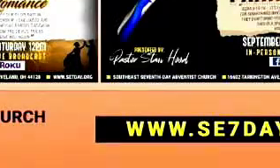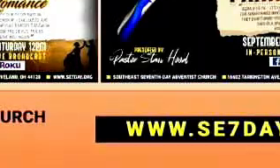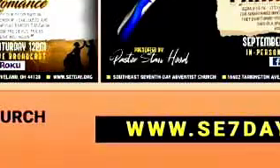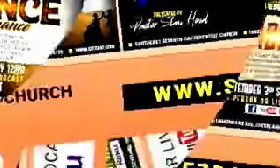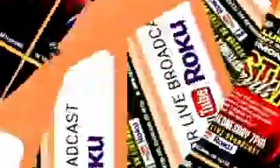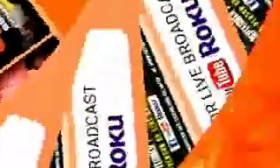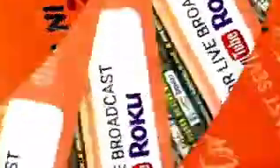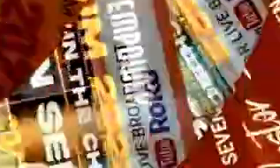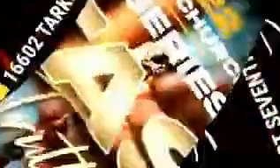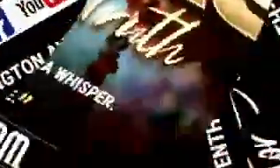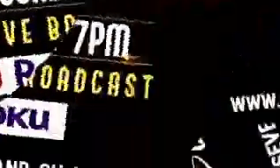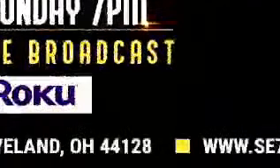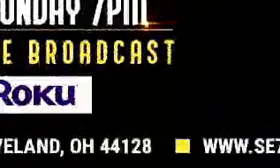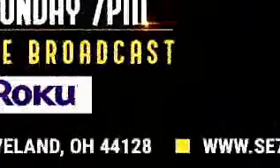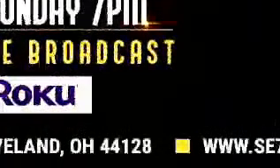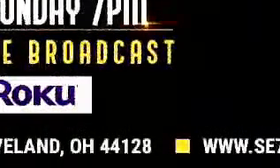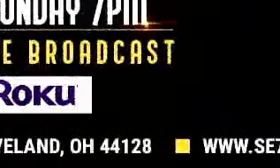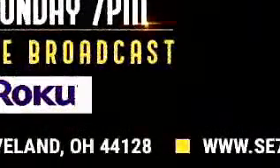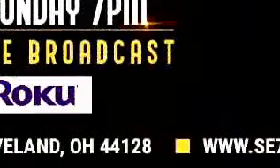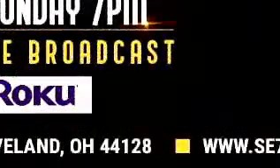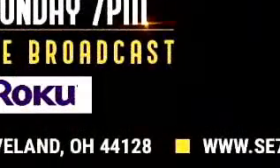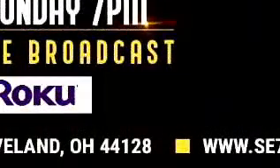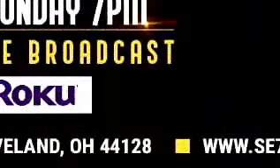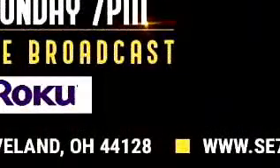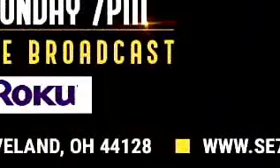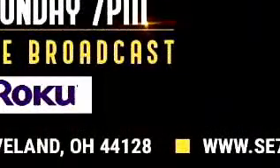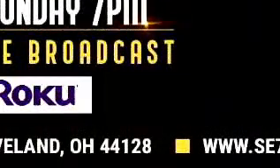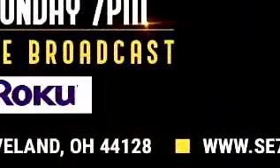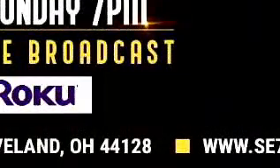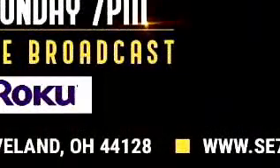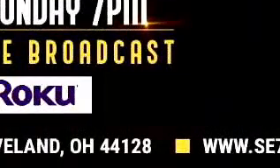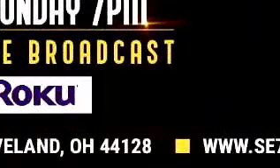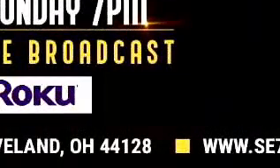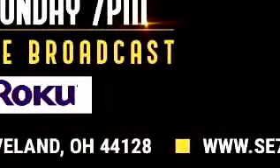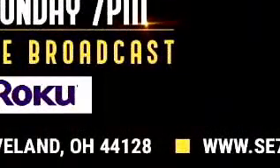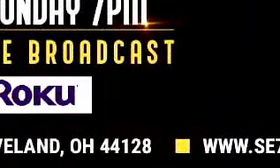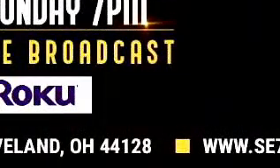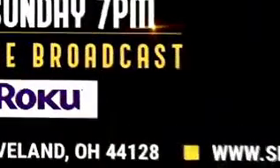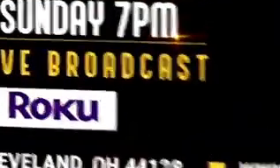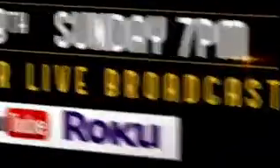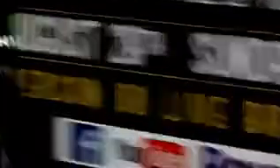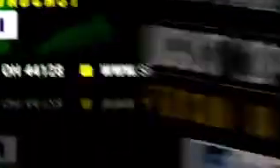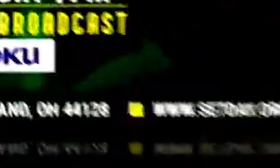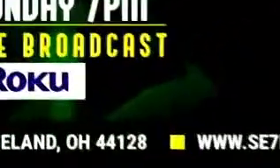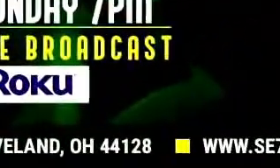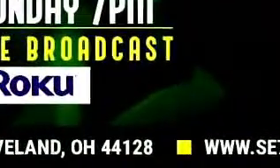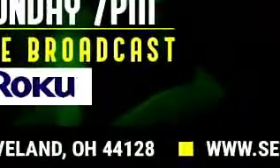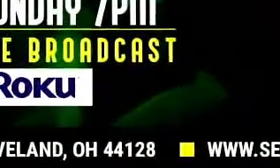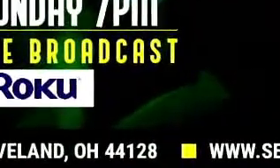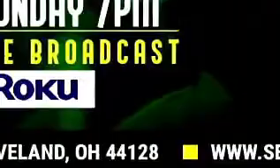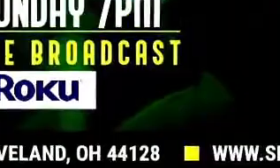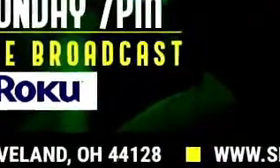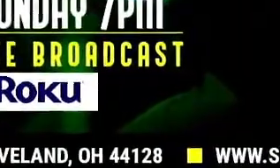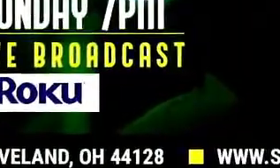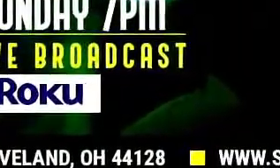titles include Veritas, The Unexpected Truth, The